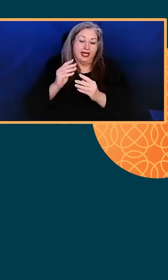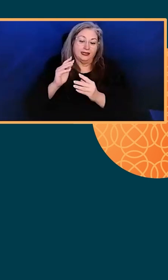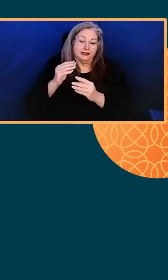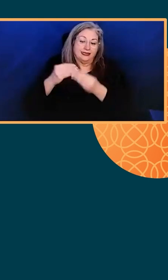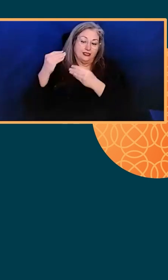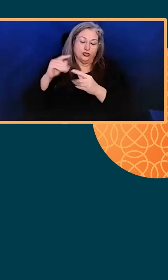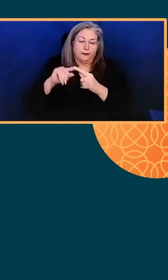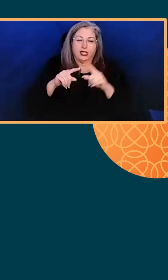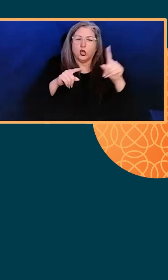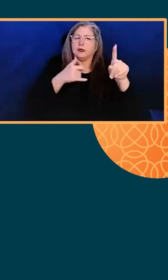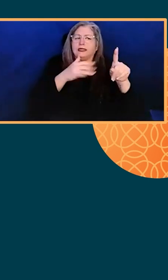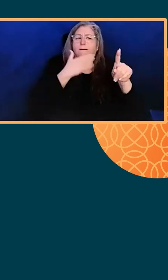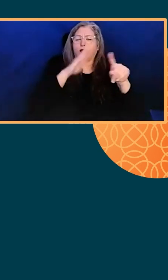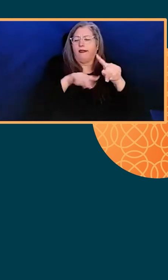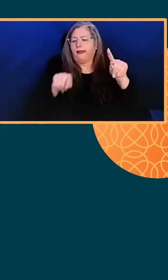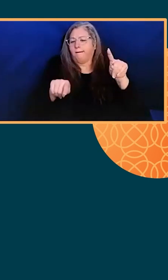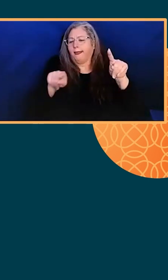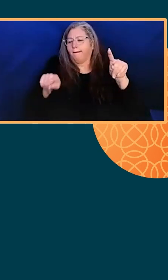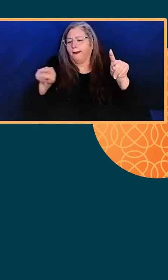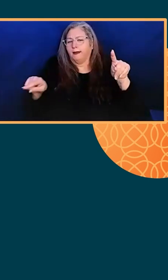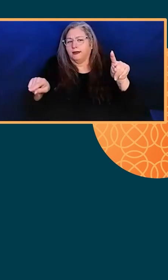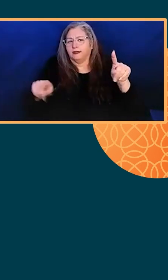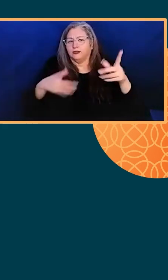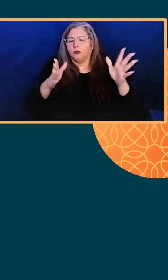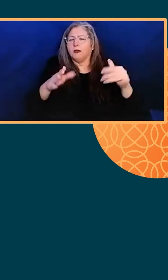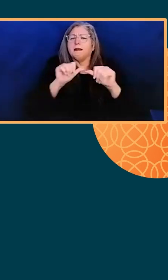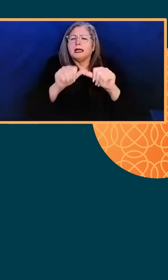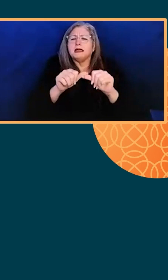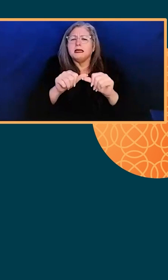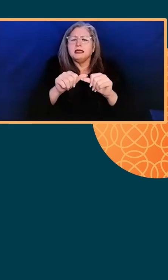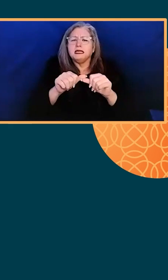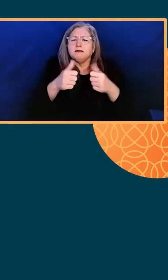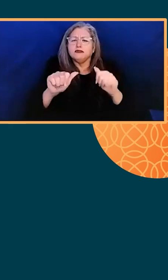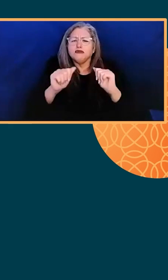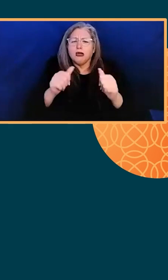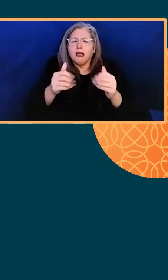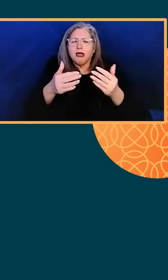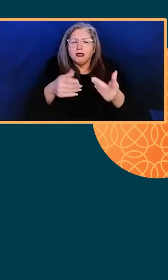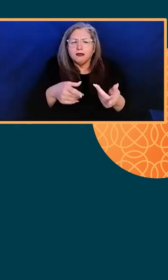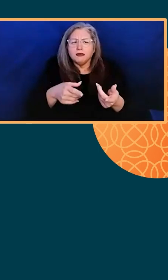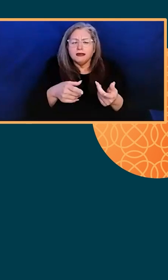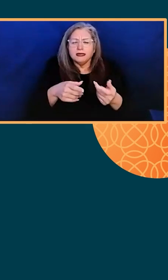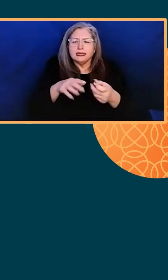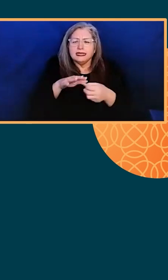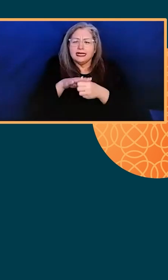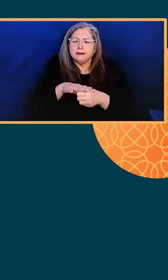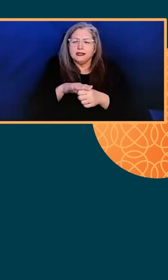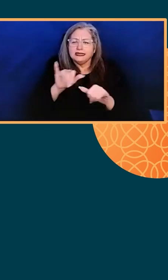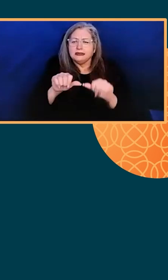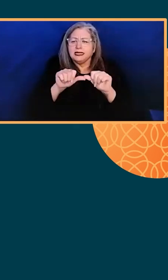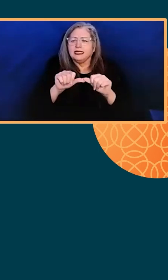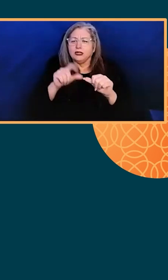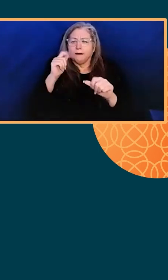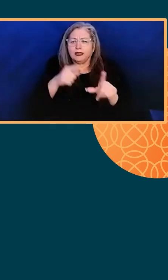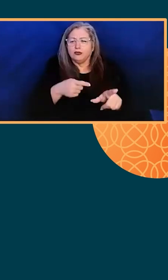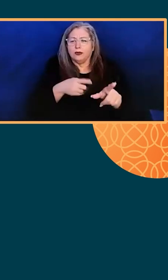better than them. So keep trying this, oppressive system, because you might